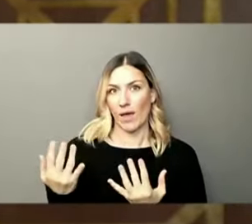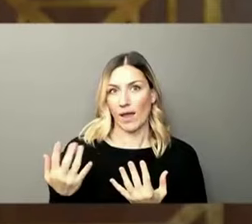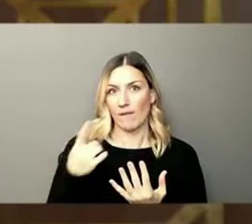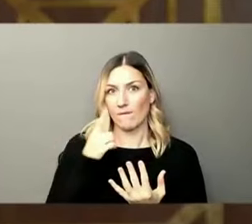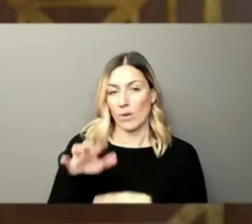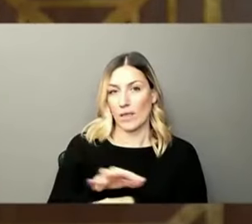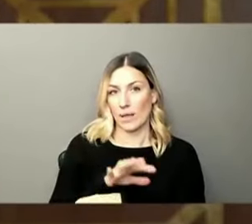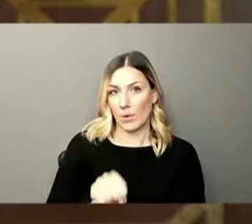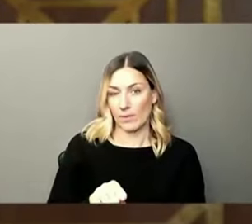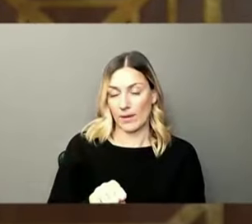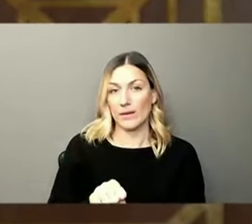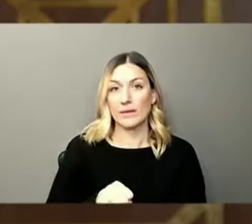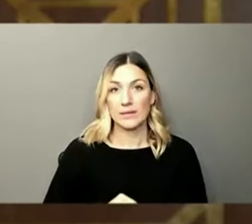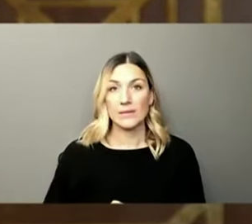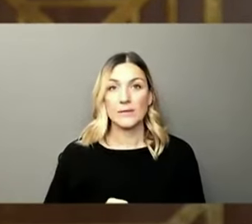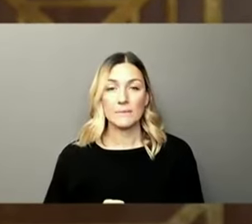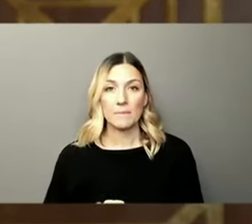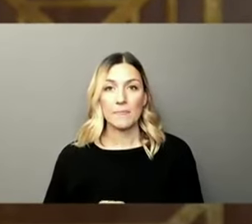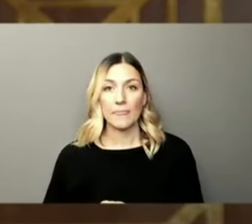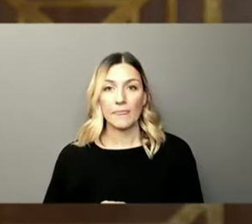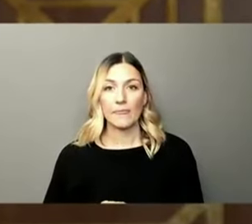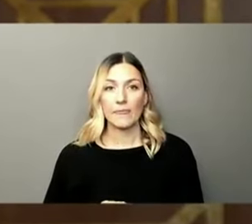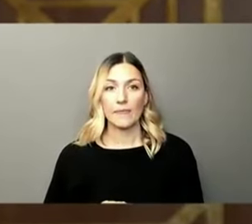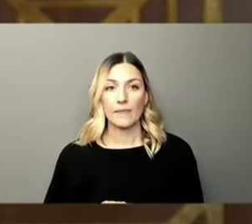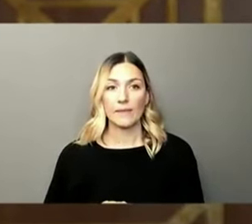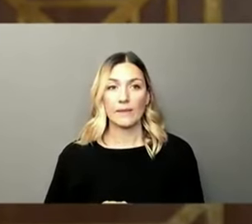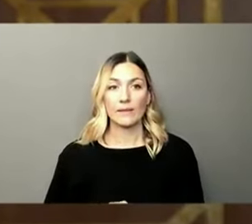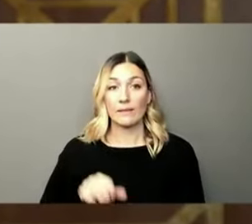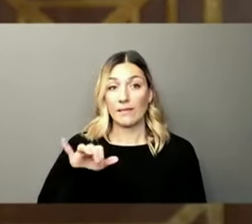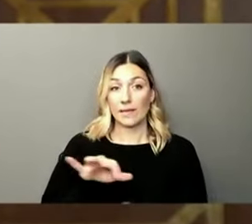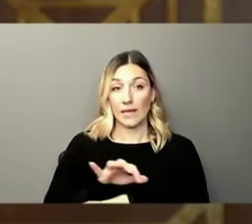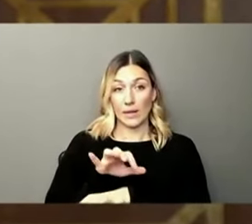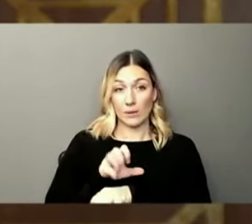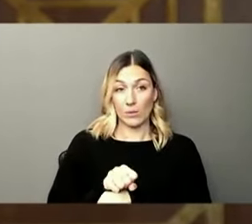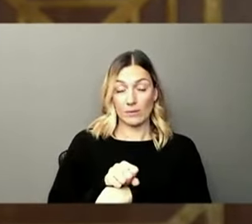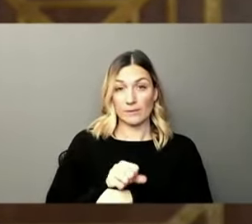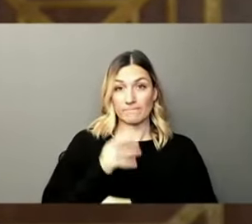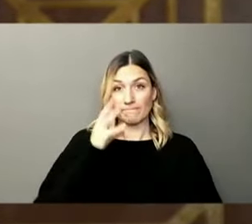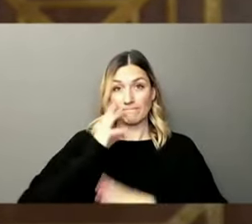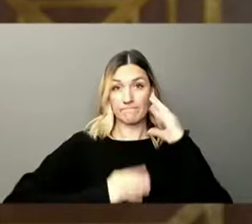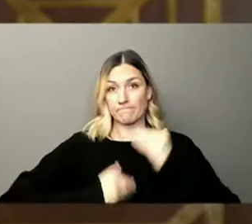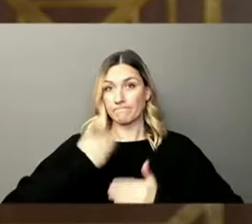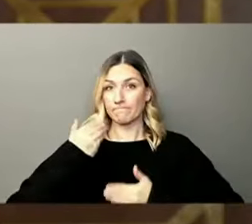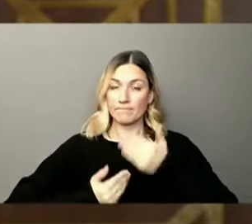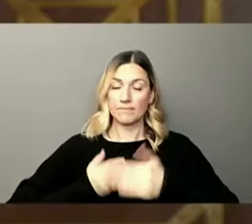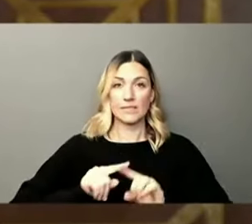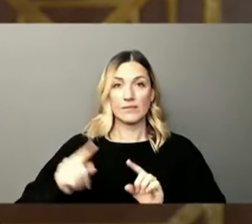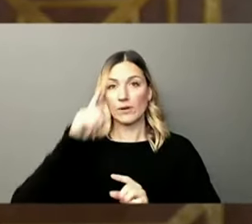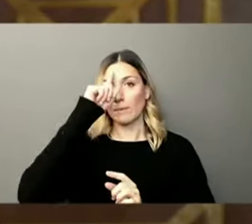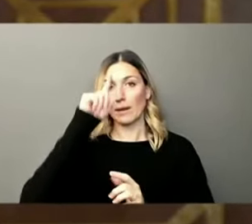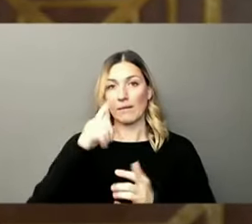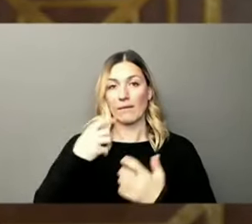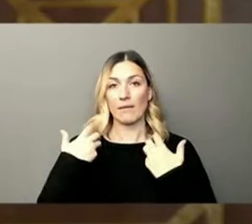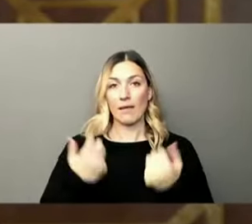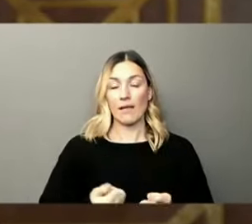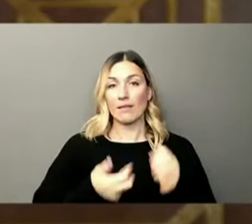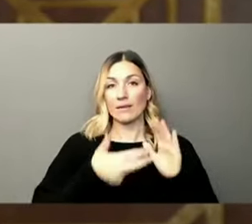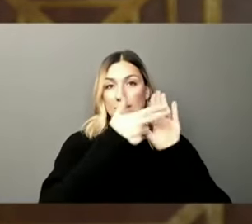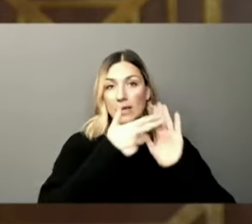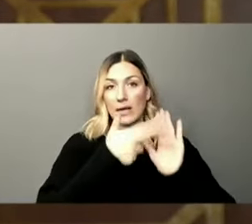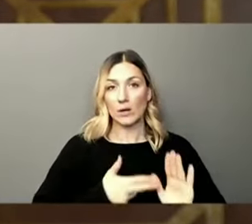appointment. And in that appointment, you go through the different mental health diagnoses,